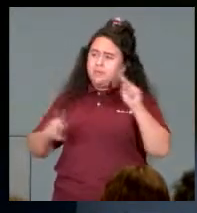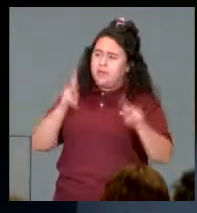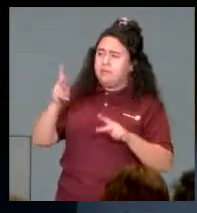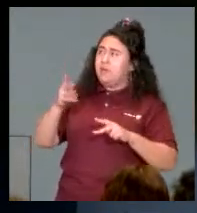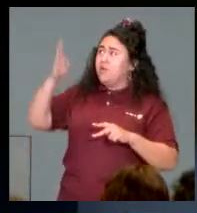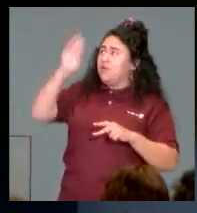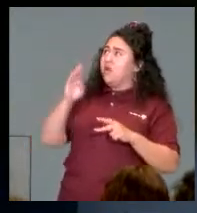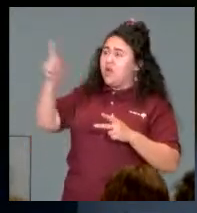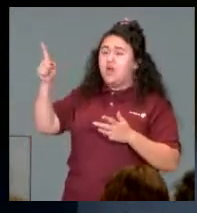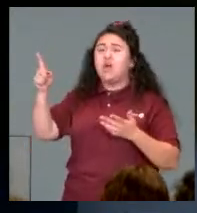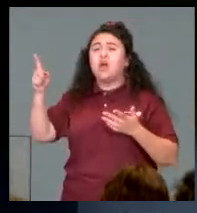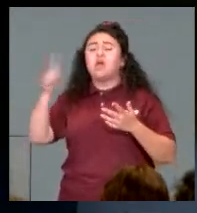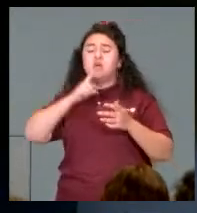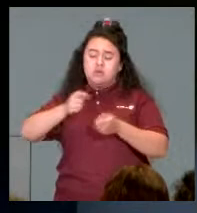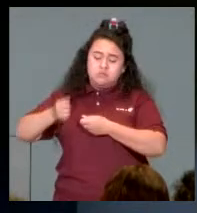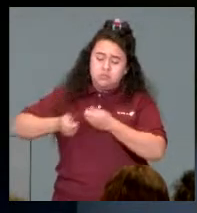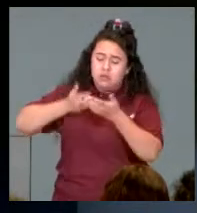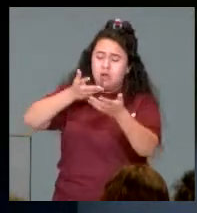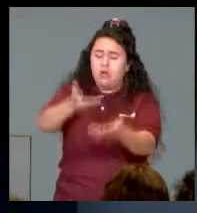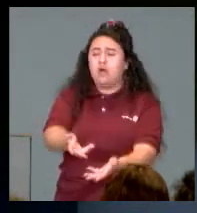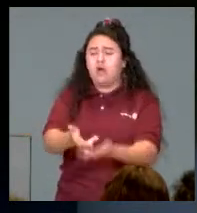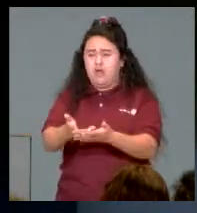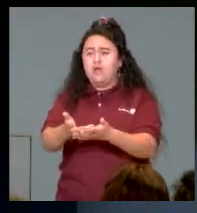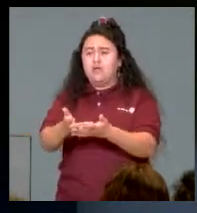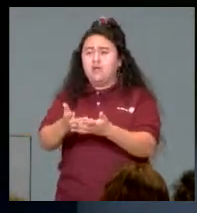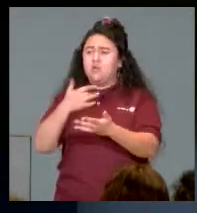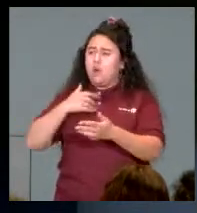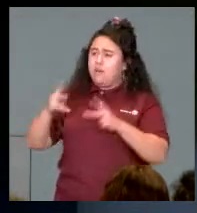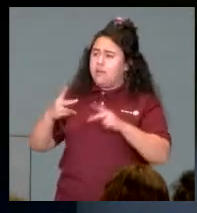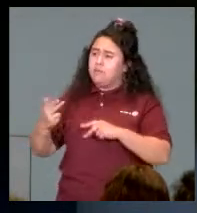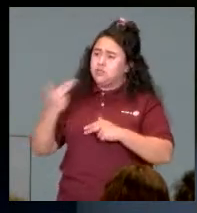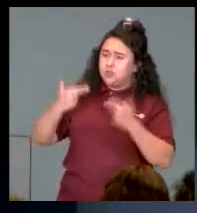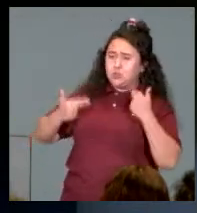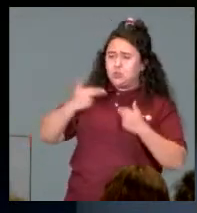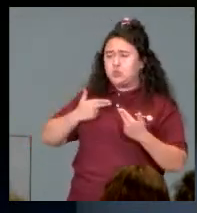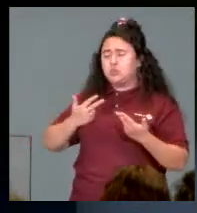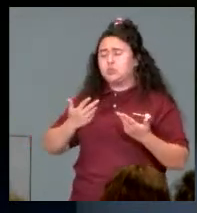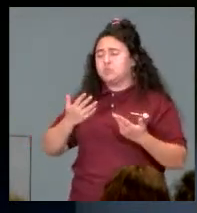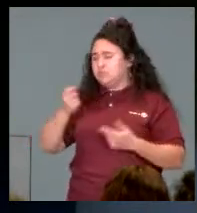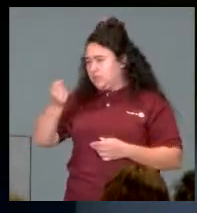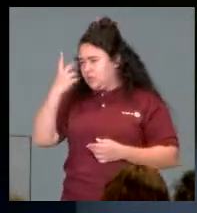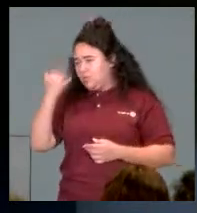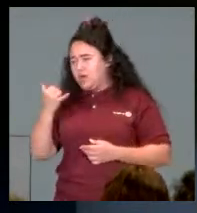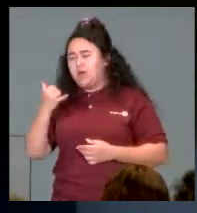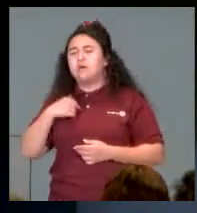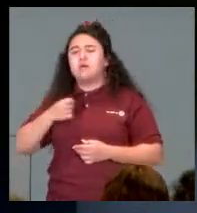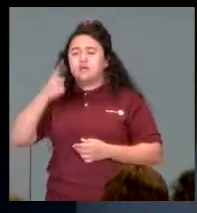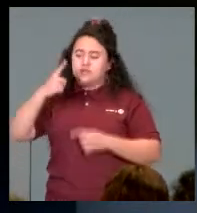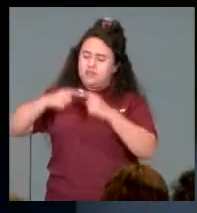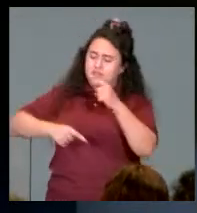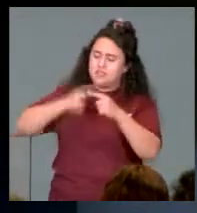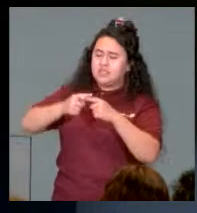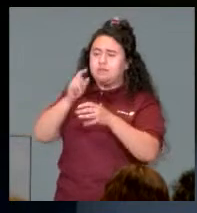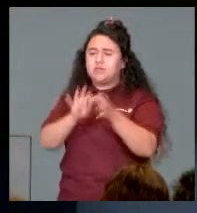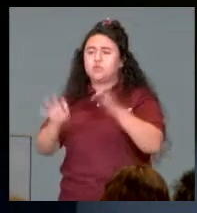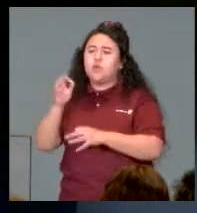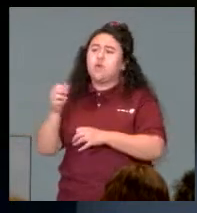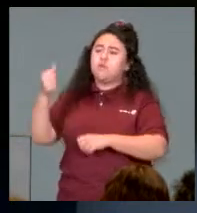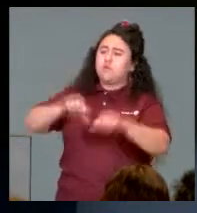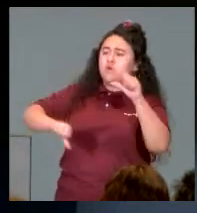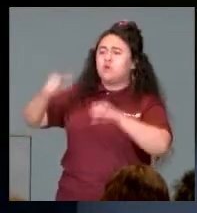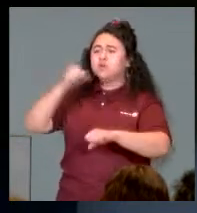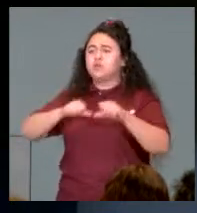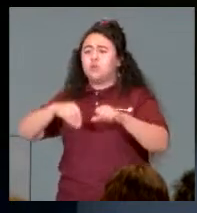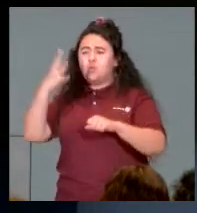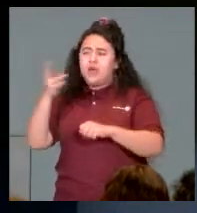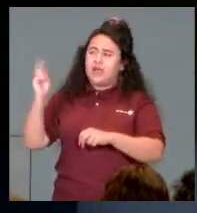cosmic basket and why blood agreements mean a lot and why I get shot back at. I understand the psycho-spiritual refusal to write white history or take the